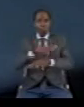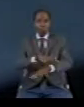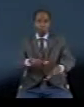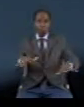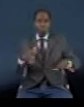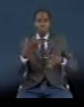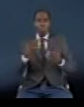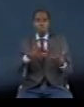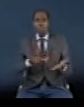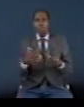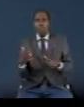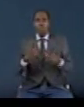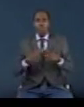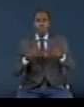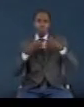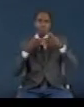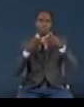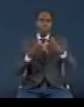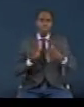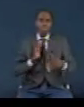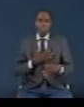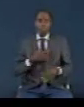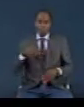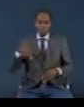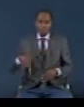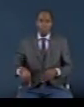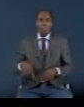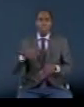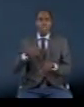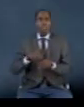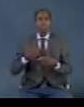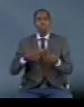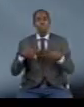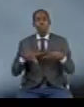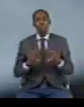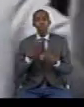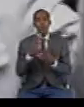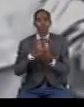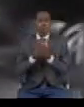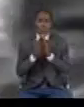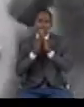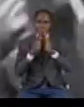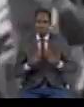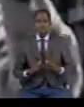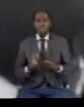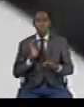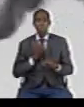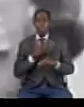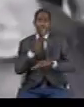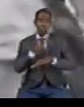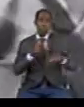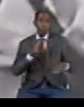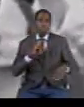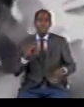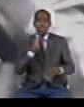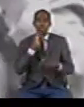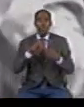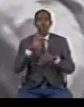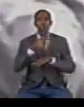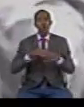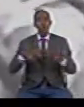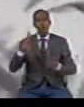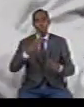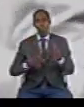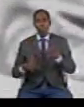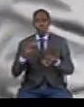to guide our feet into the way of peace. Our calling is to call people to